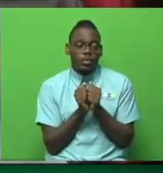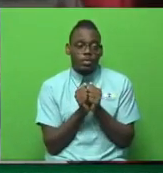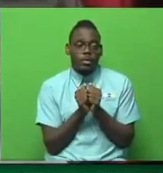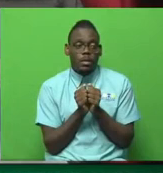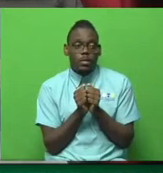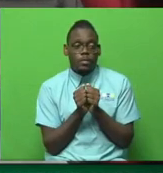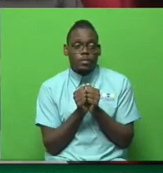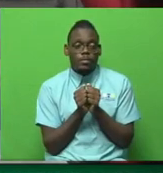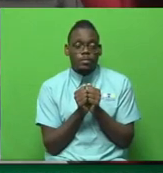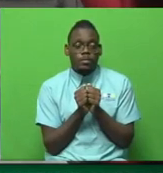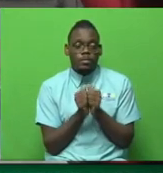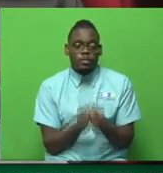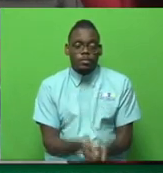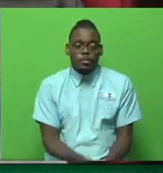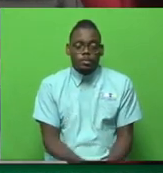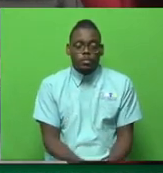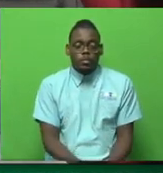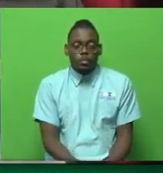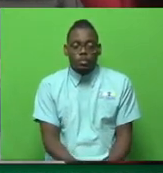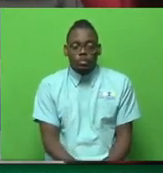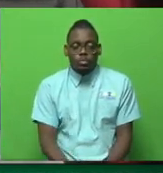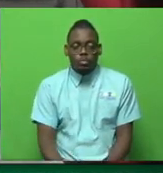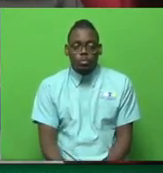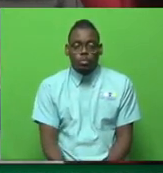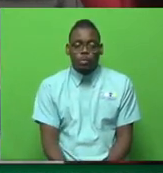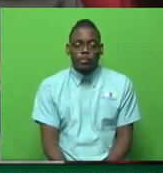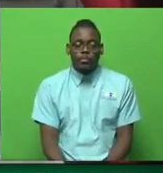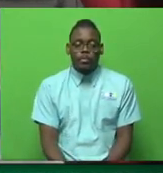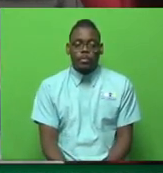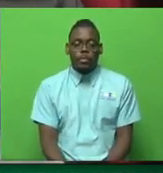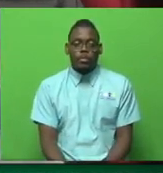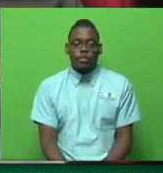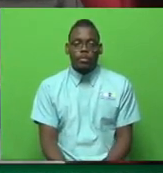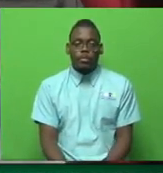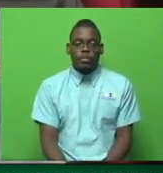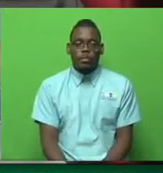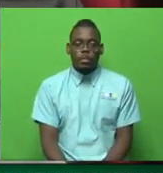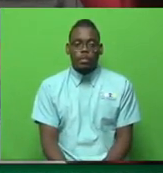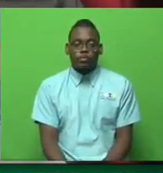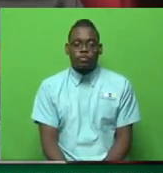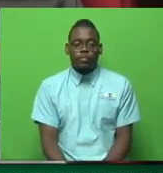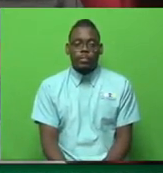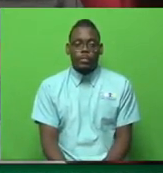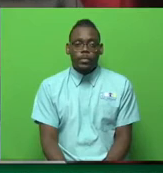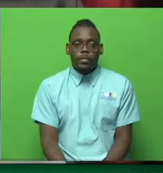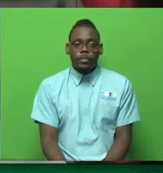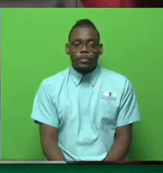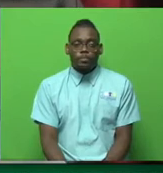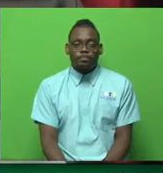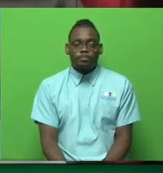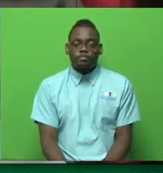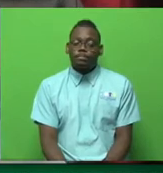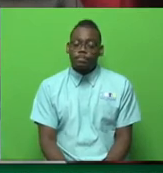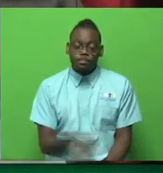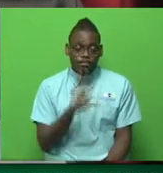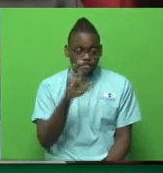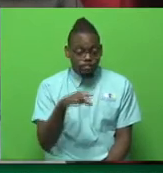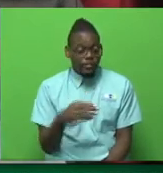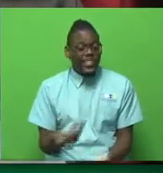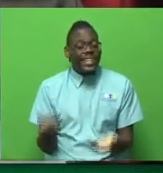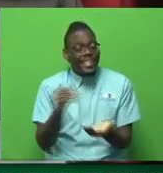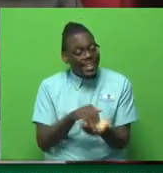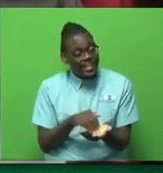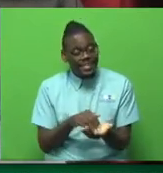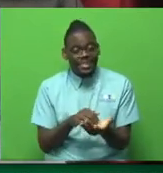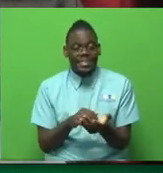Sea of character outside of that 40 and 6. and again for clarity from the chair the member